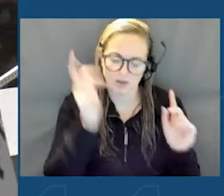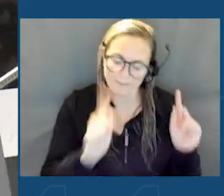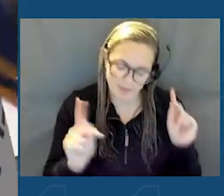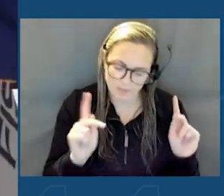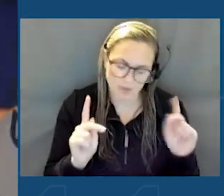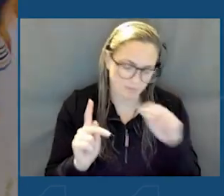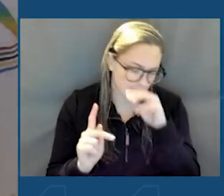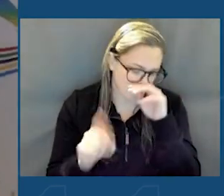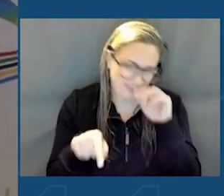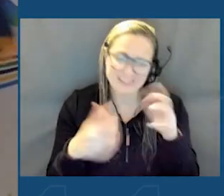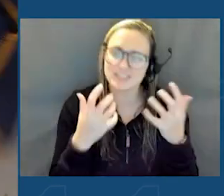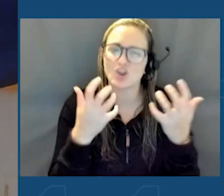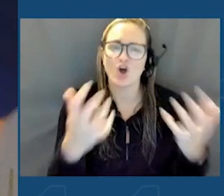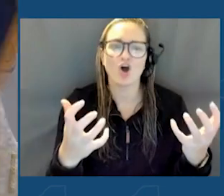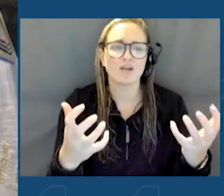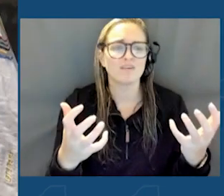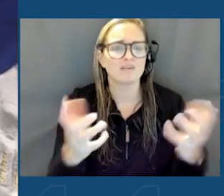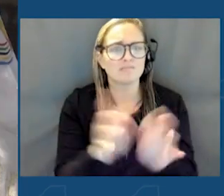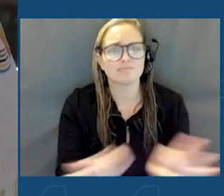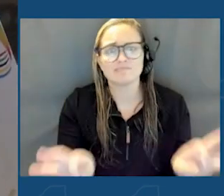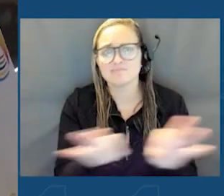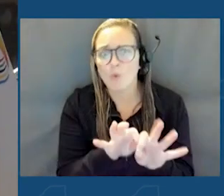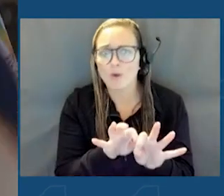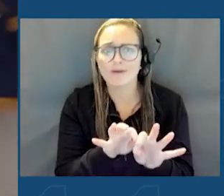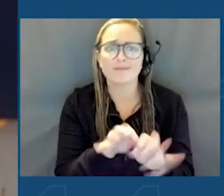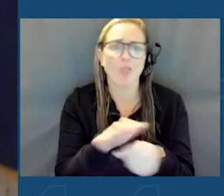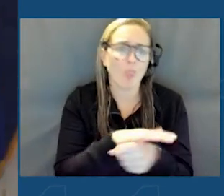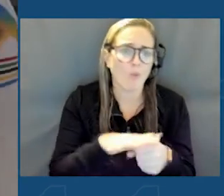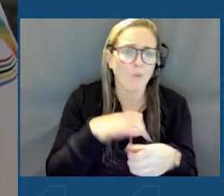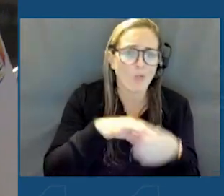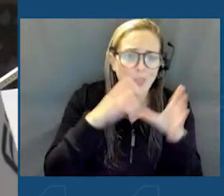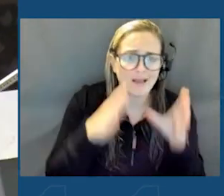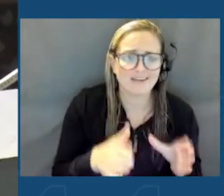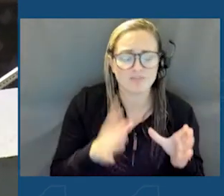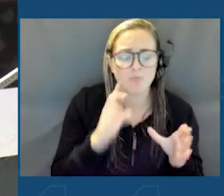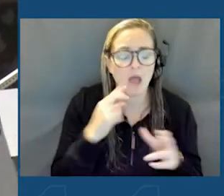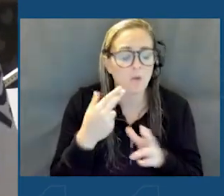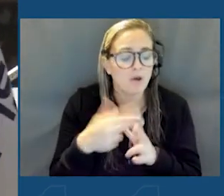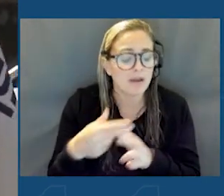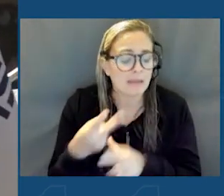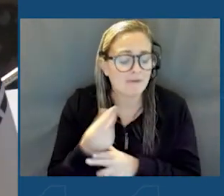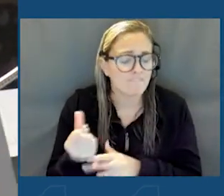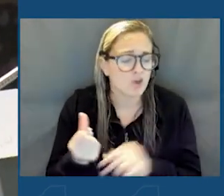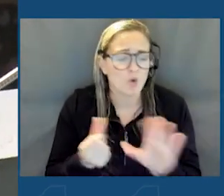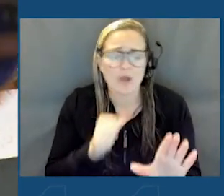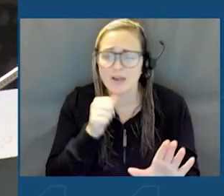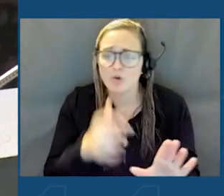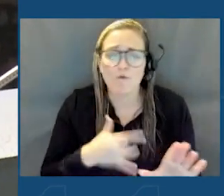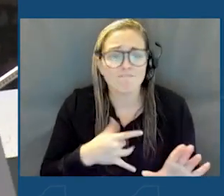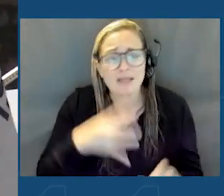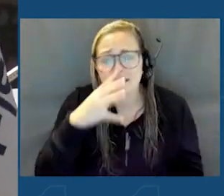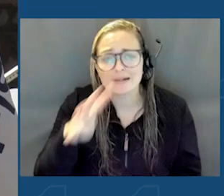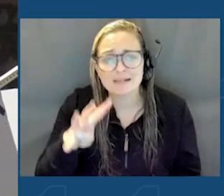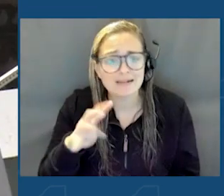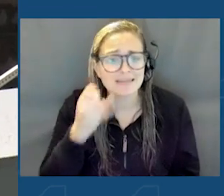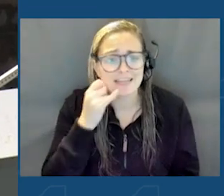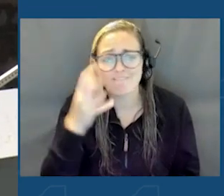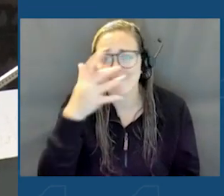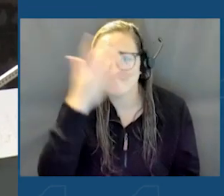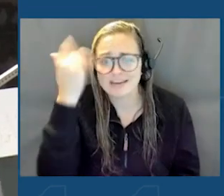of dignitaries, local electeds, but I'm going to name a few, and don't feel neglected if your name doesn't pop